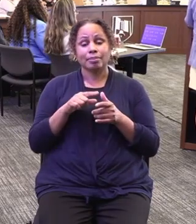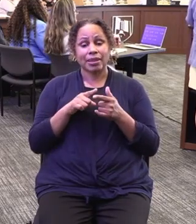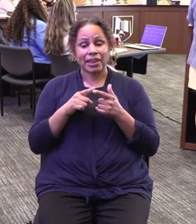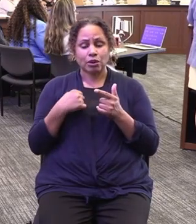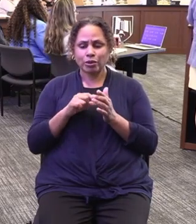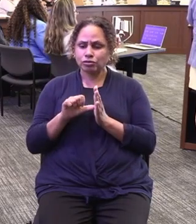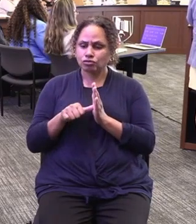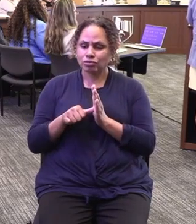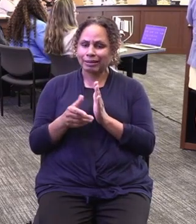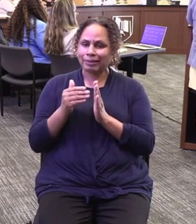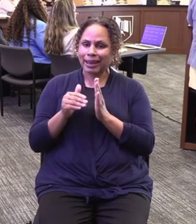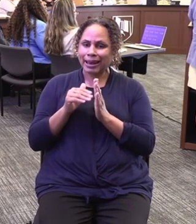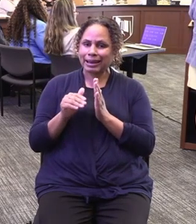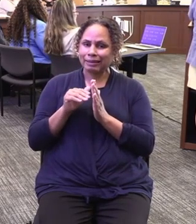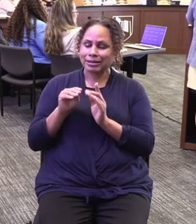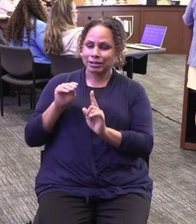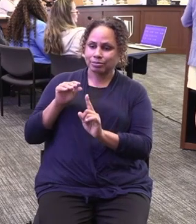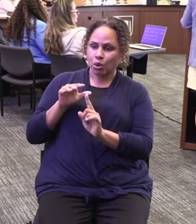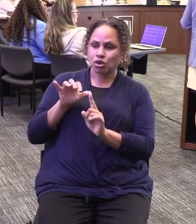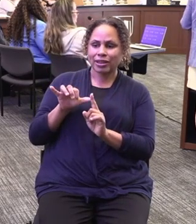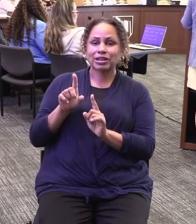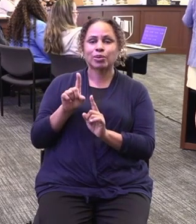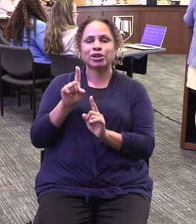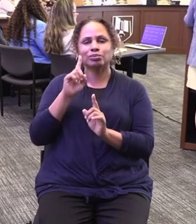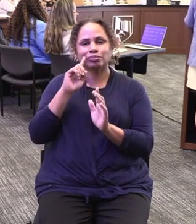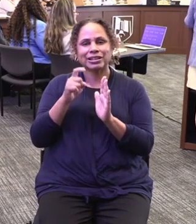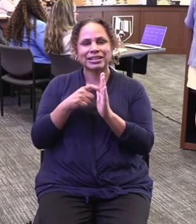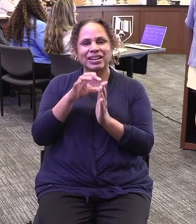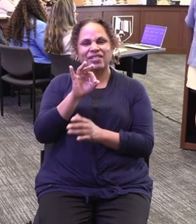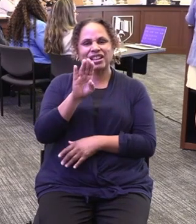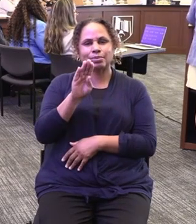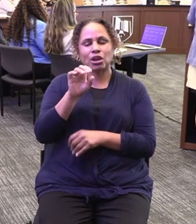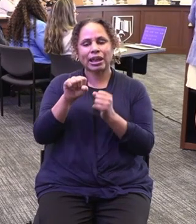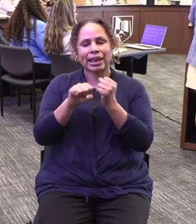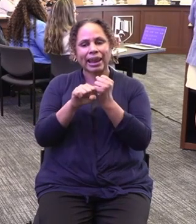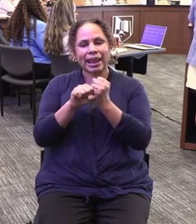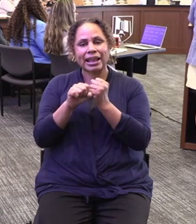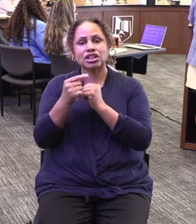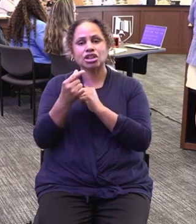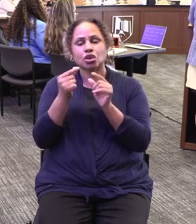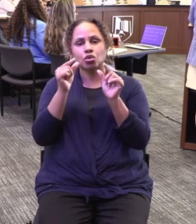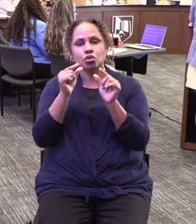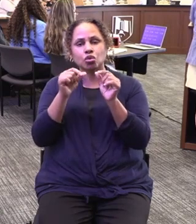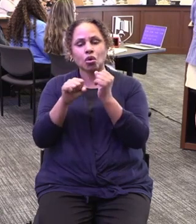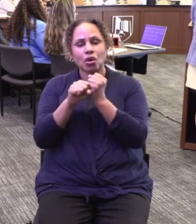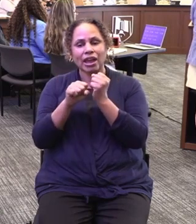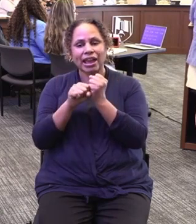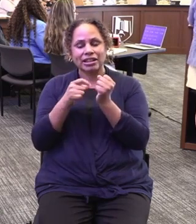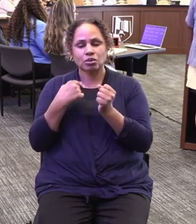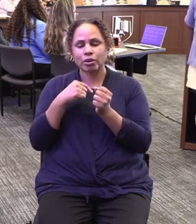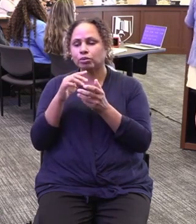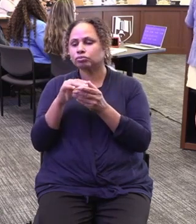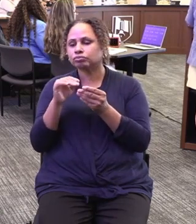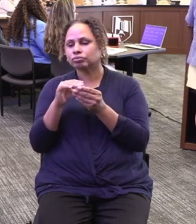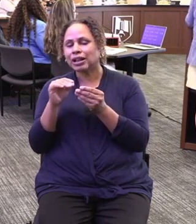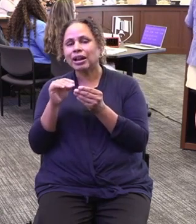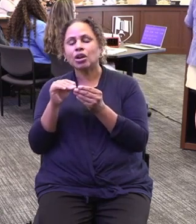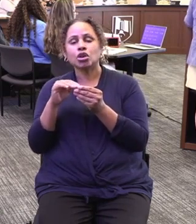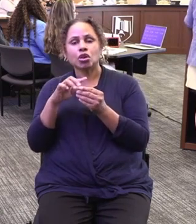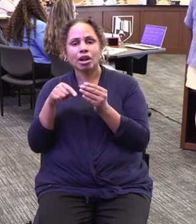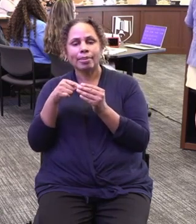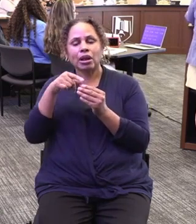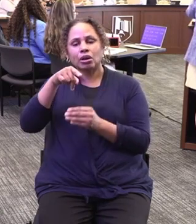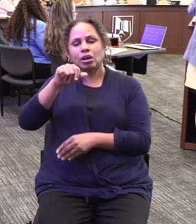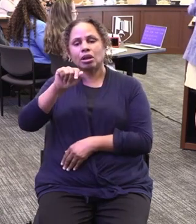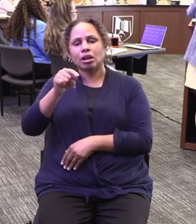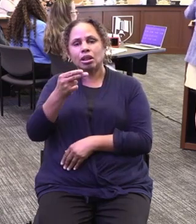We have repeated exposure. That's where you see your Facebook ads, your Google ads. That's where we're going to tell you about those pathway programs, about the